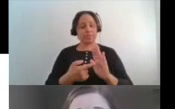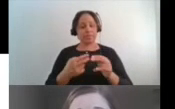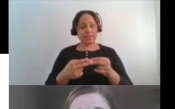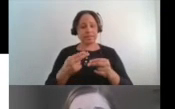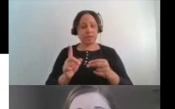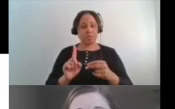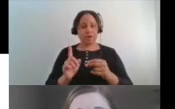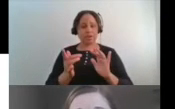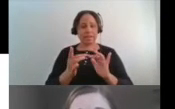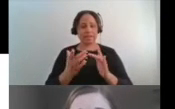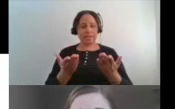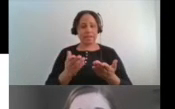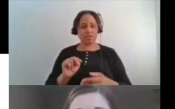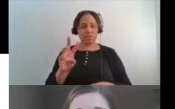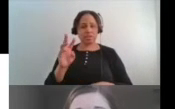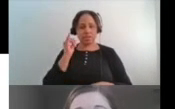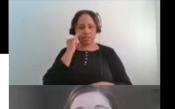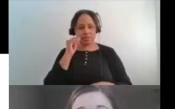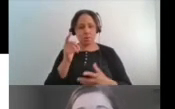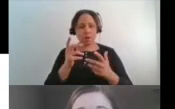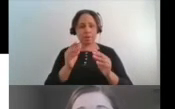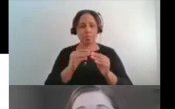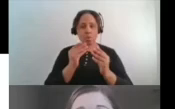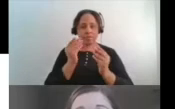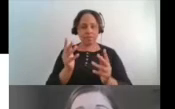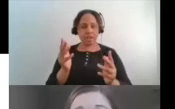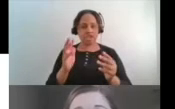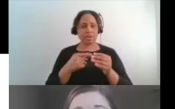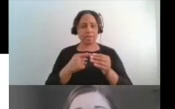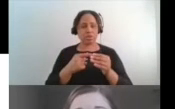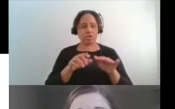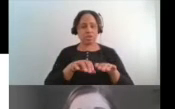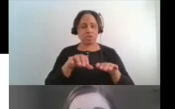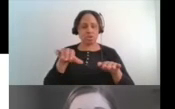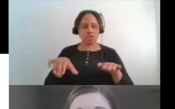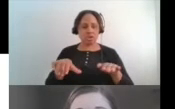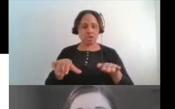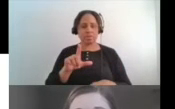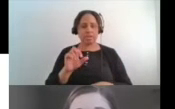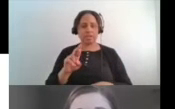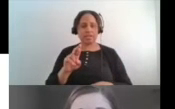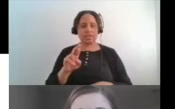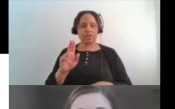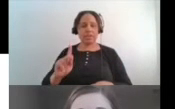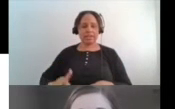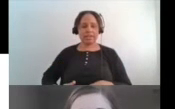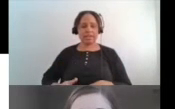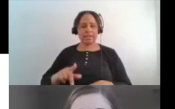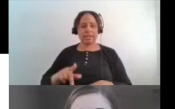here at Northwestern if you want more information about either transplant, liver, kidney, pancreas, or kidney